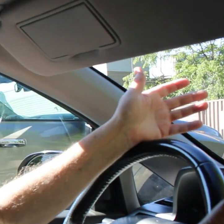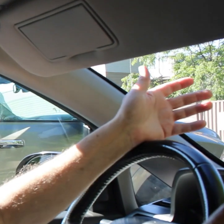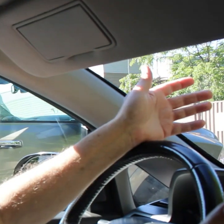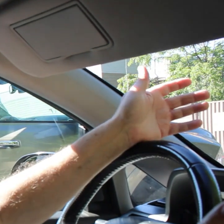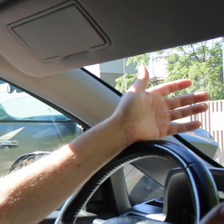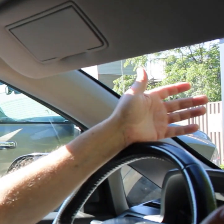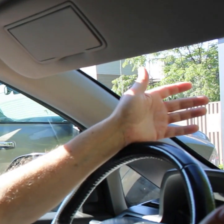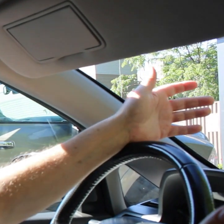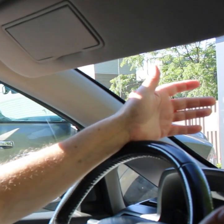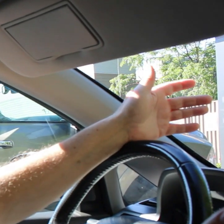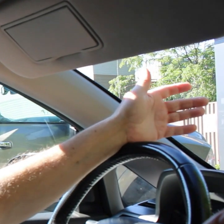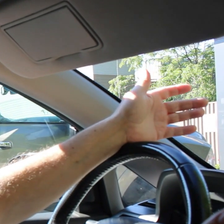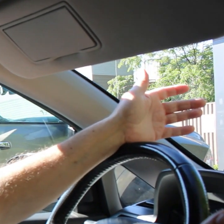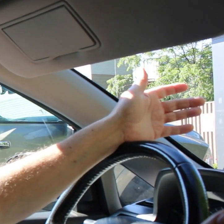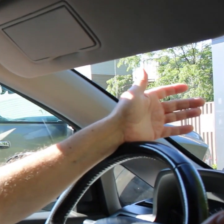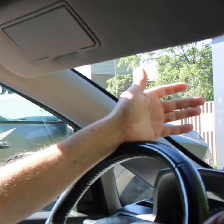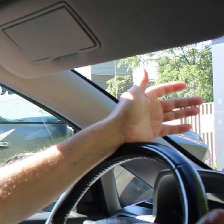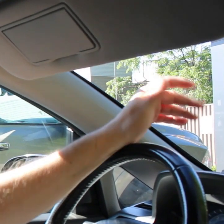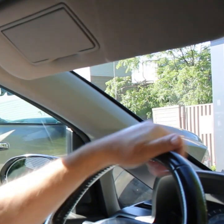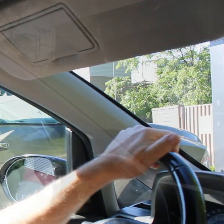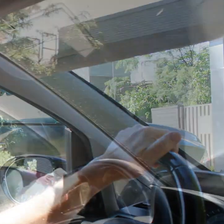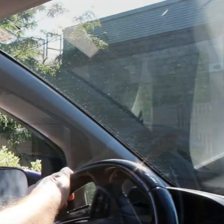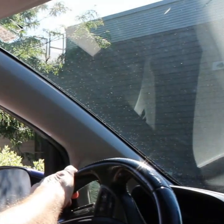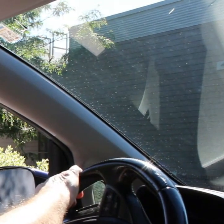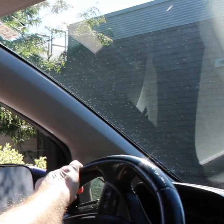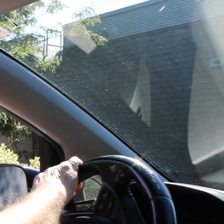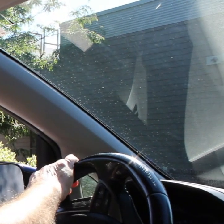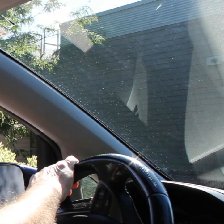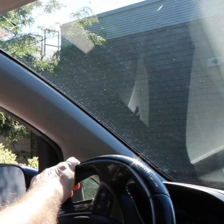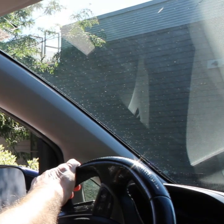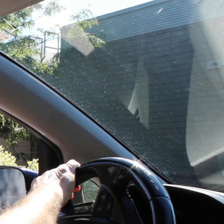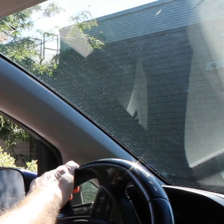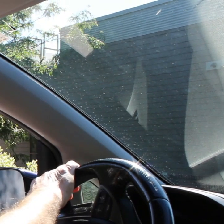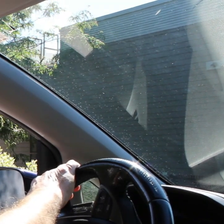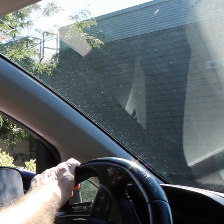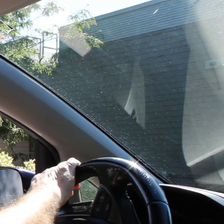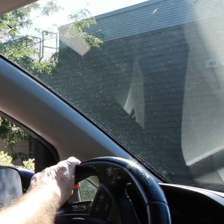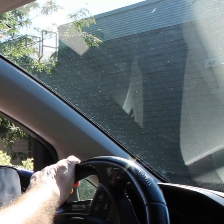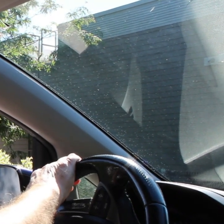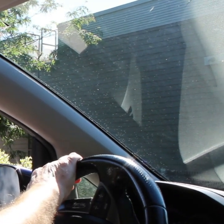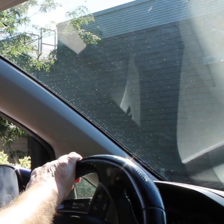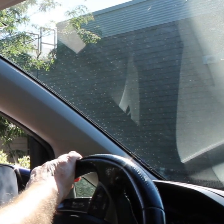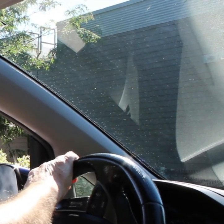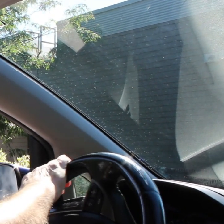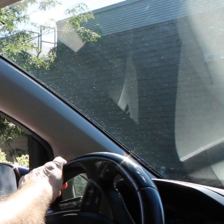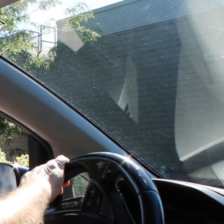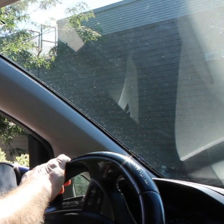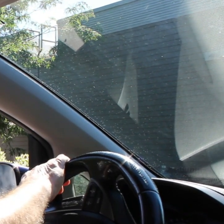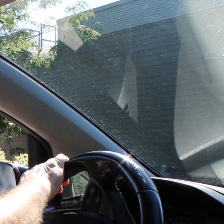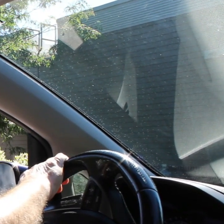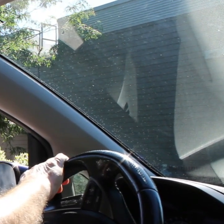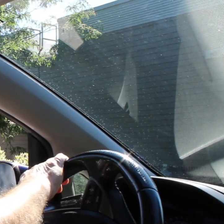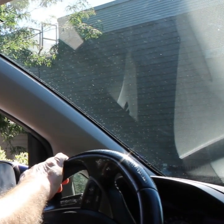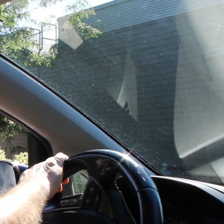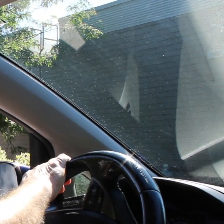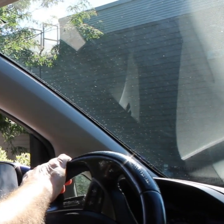See, is this what you want to do for a quick supper? Okay, we're here. We've been in line for 4 minutes. Now we're waiting another couple